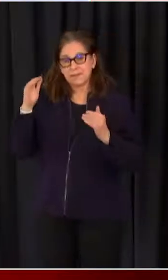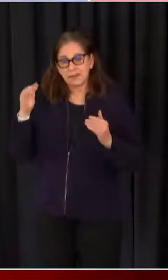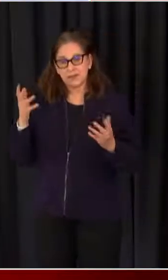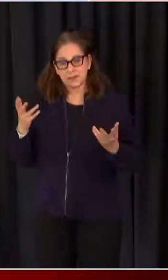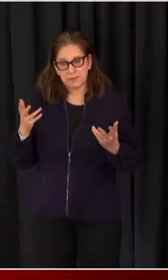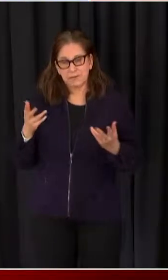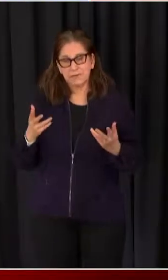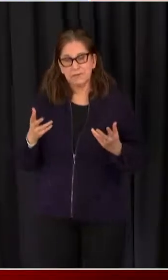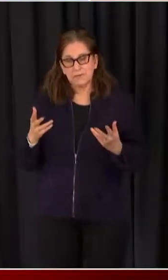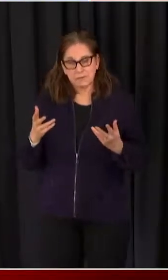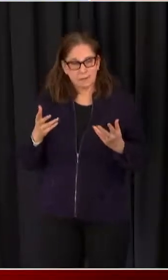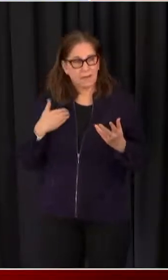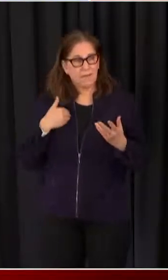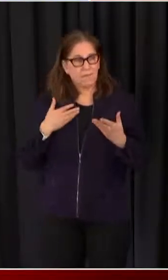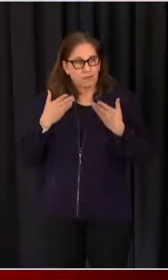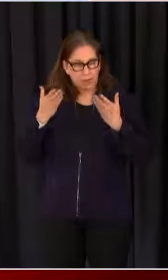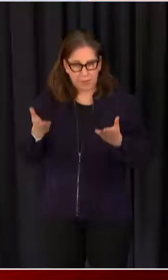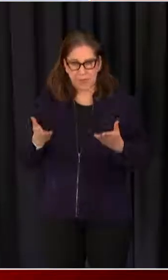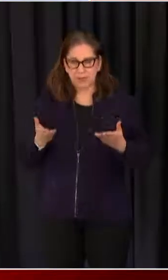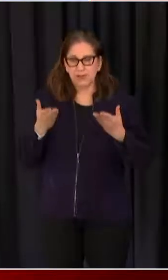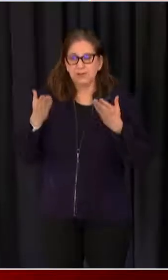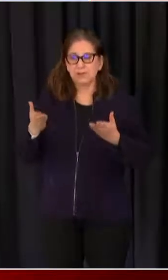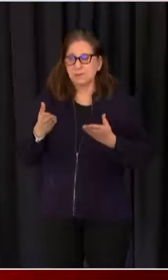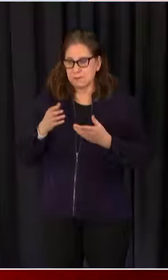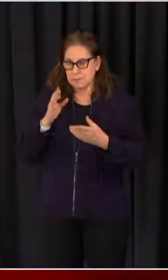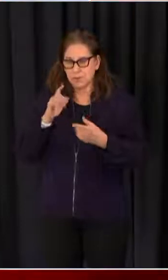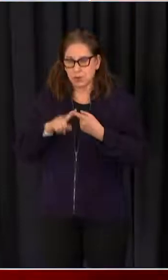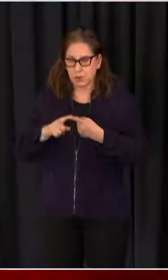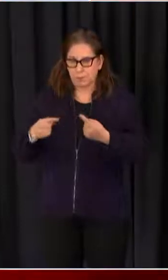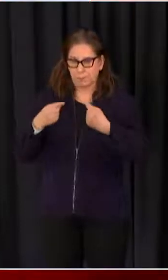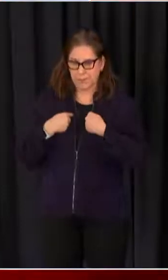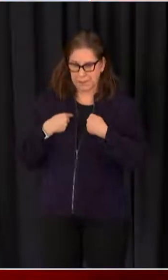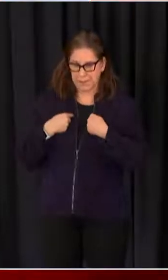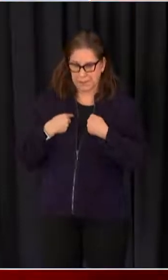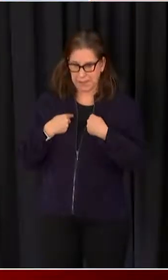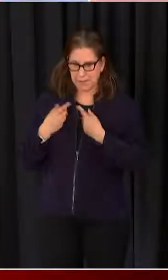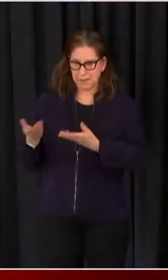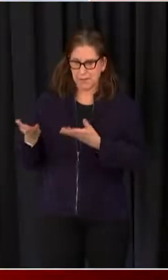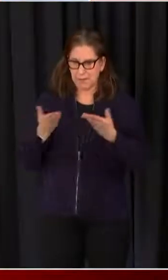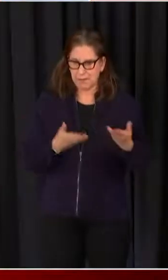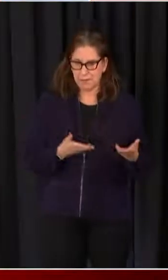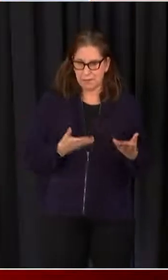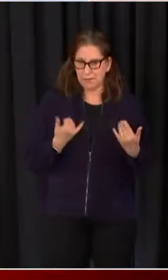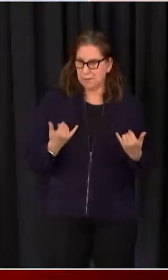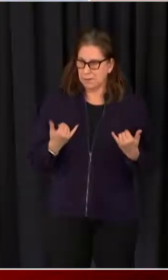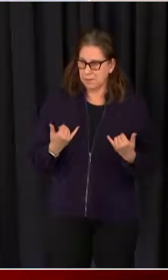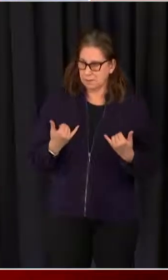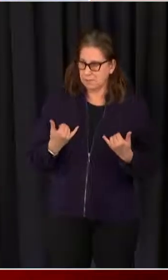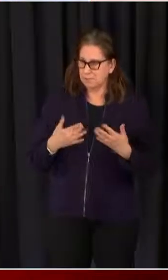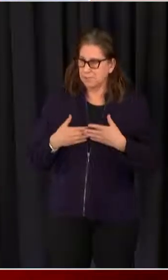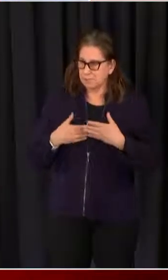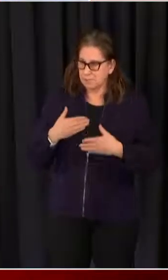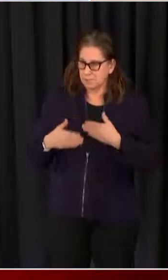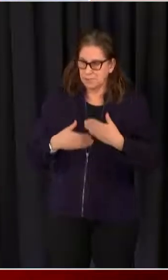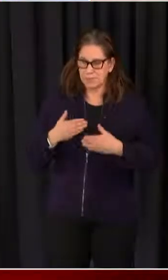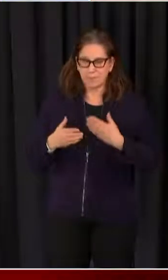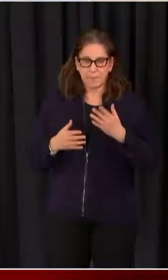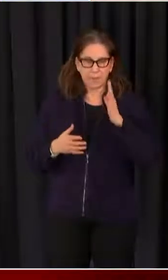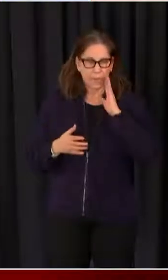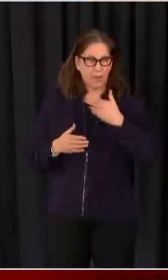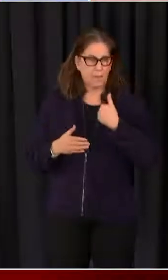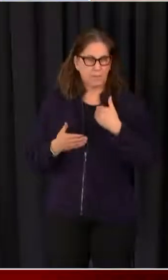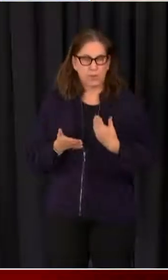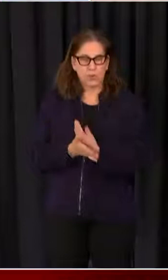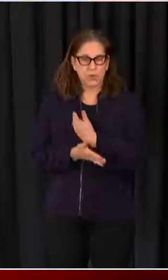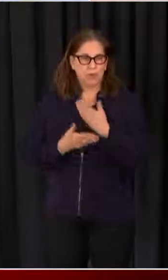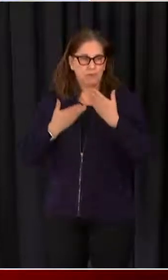make some recommendations to me around our experience in the middle of this month. Some